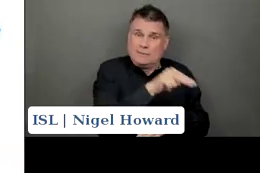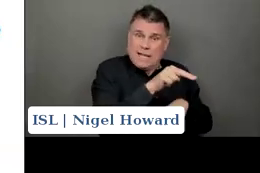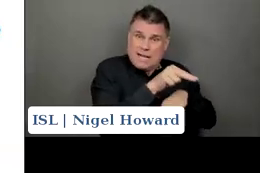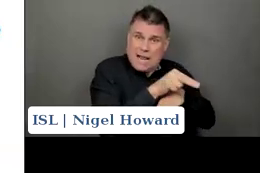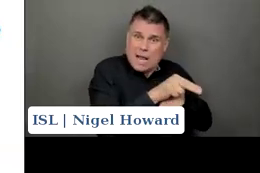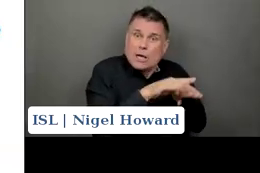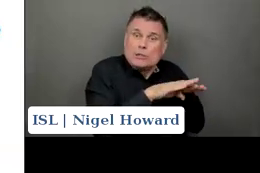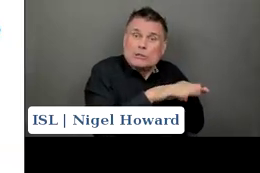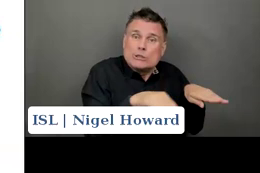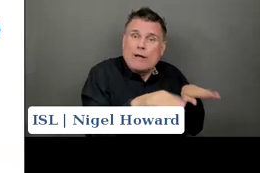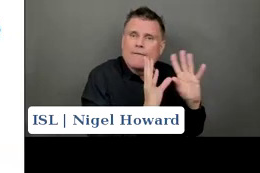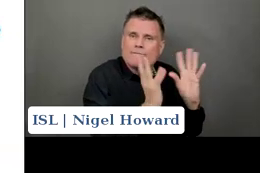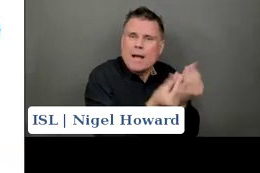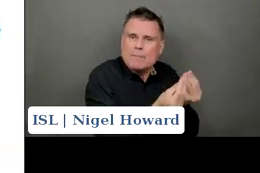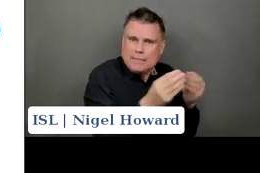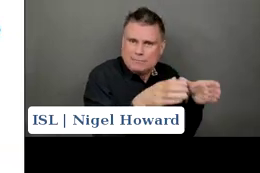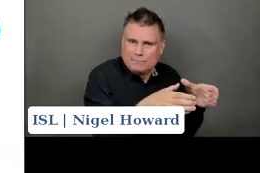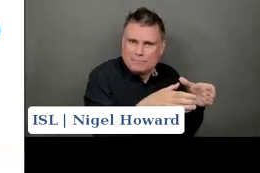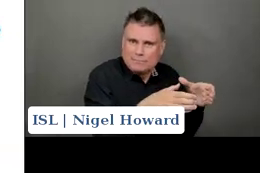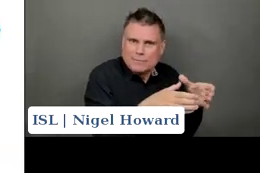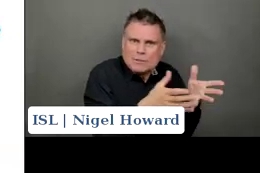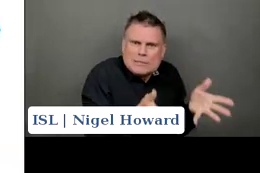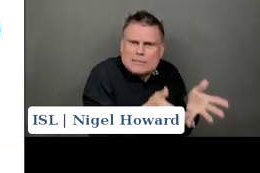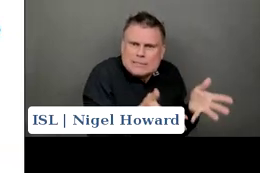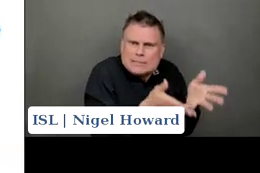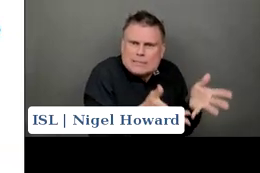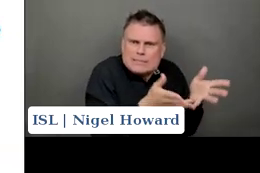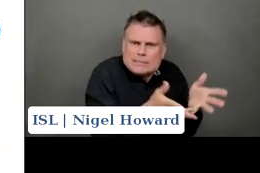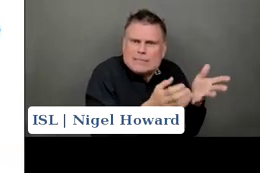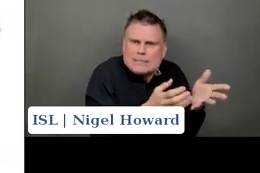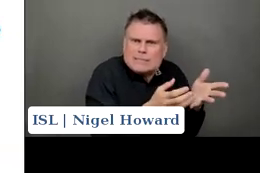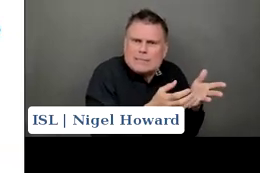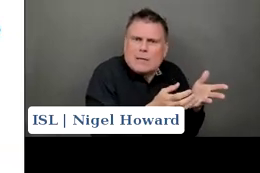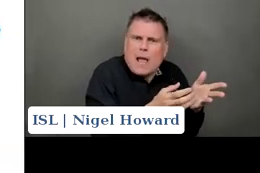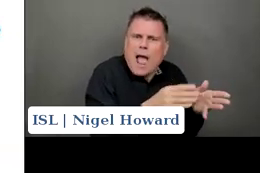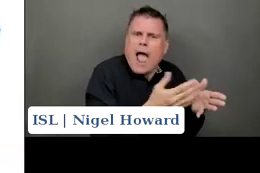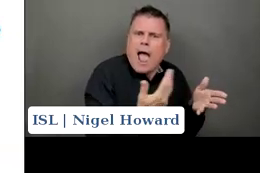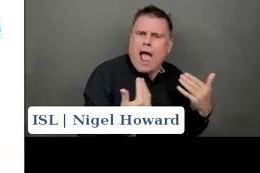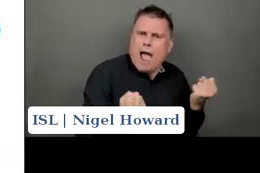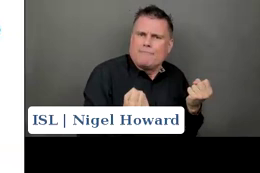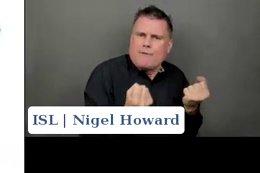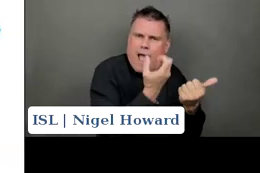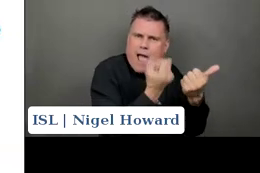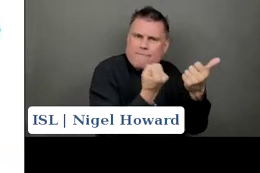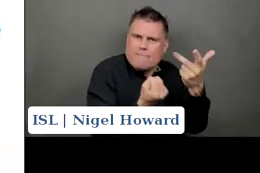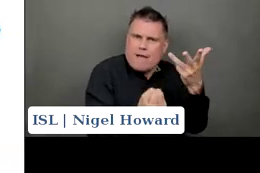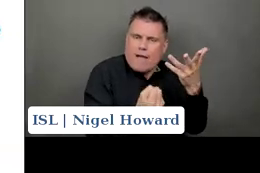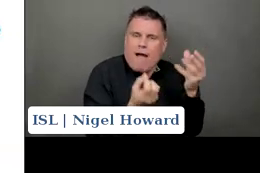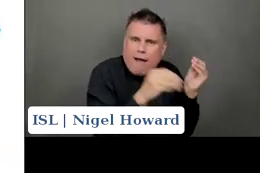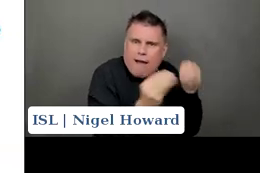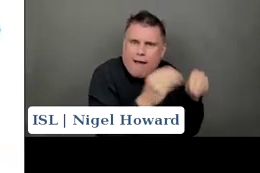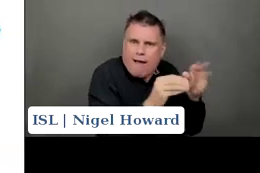daily needs are met for individuals, performing tasks on behalf of individuals, and specifically